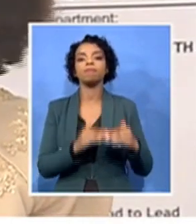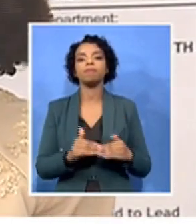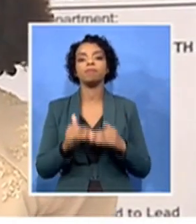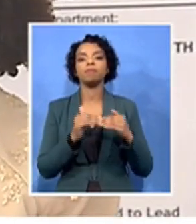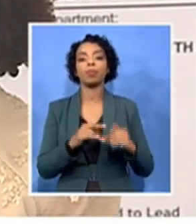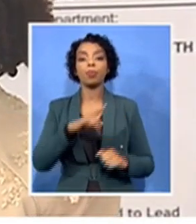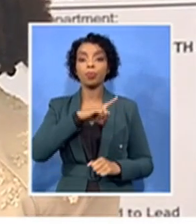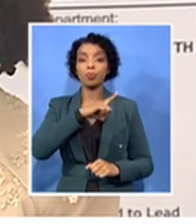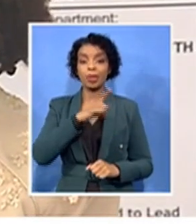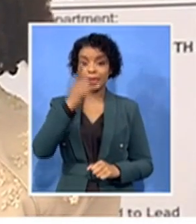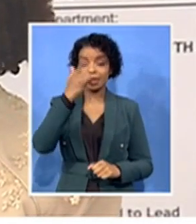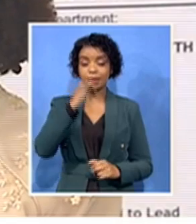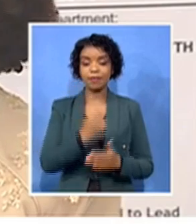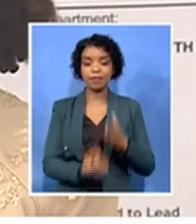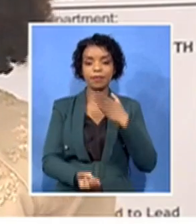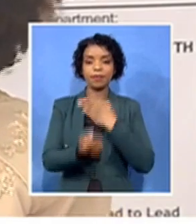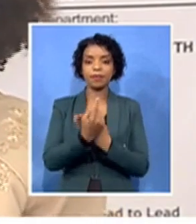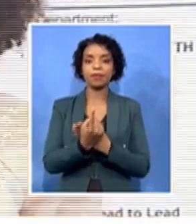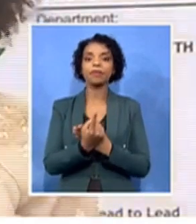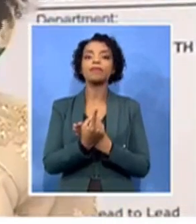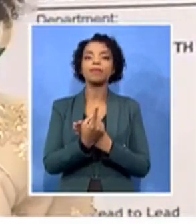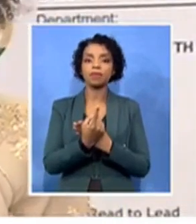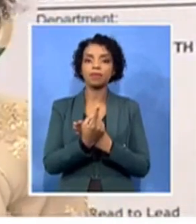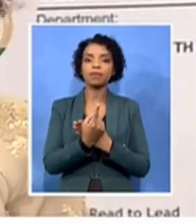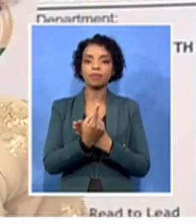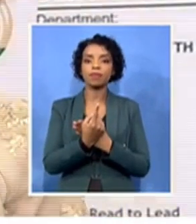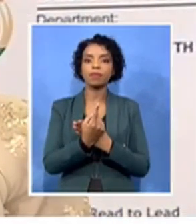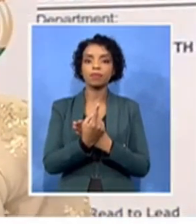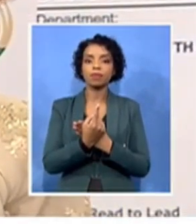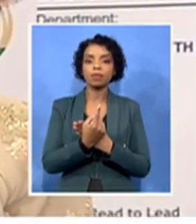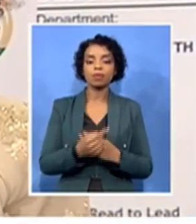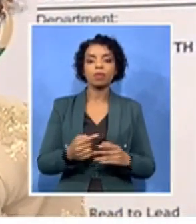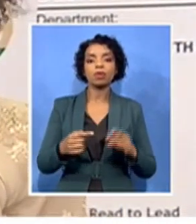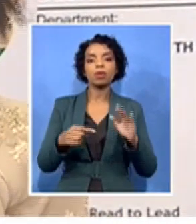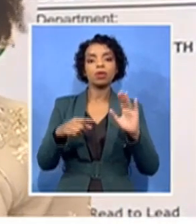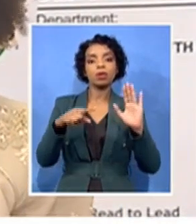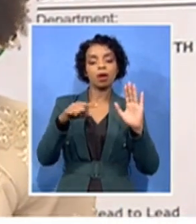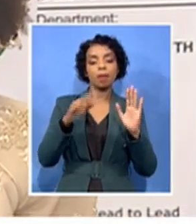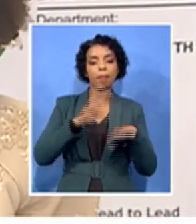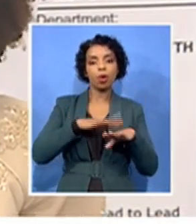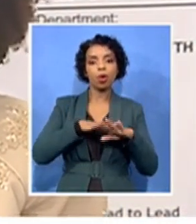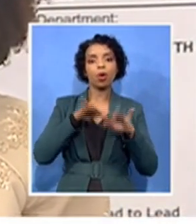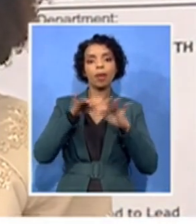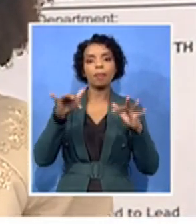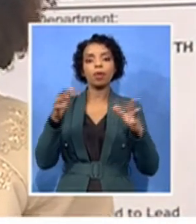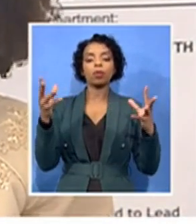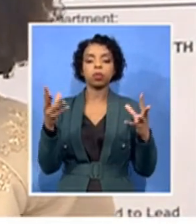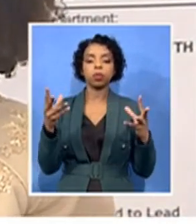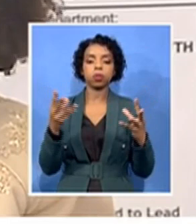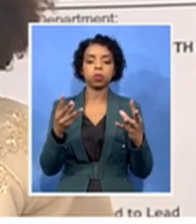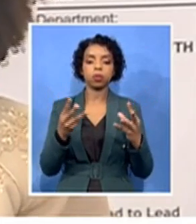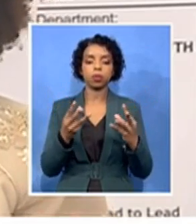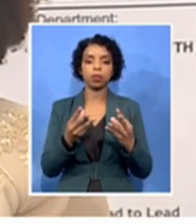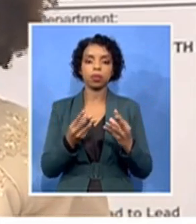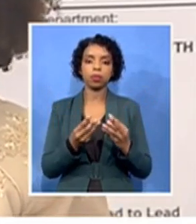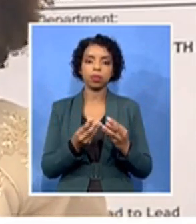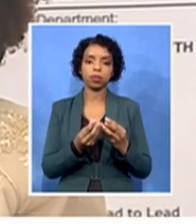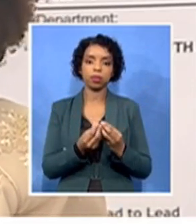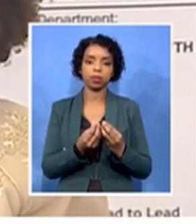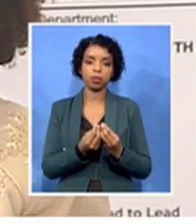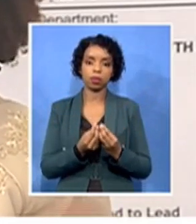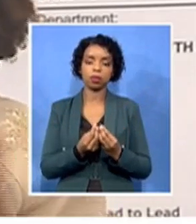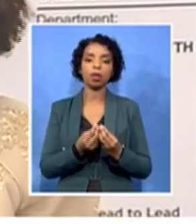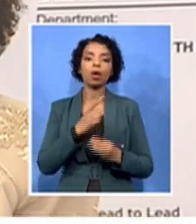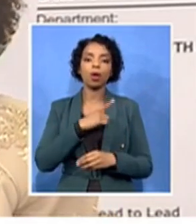even more declines in the number of infections, because it's still really uncertain. As I say, the other day it's